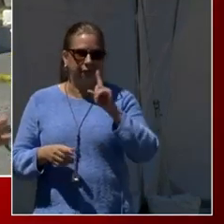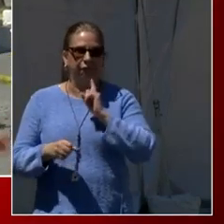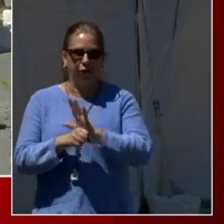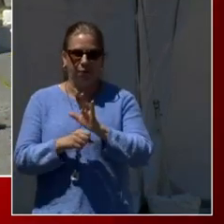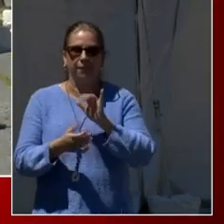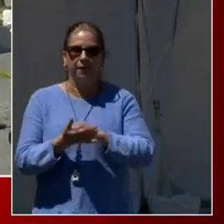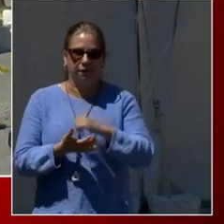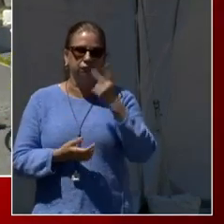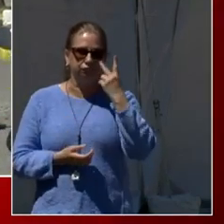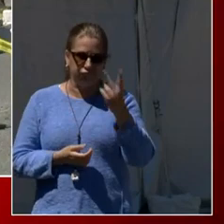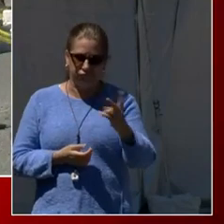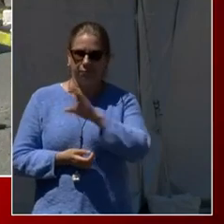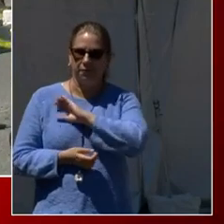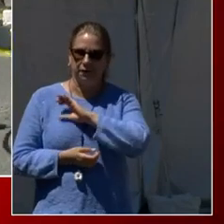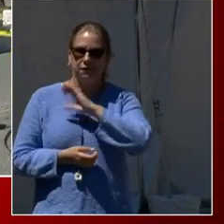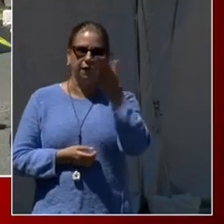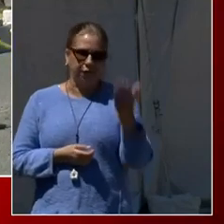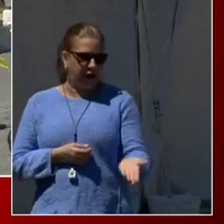pulse of that information.